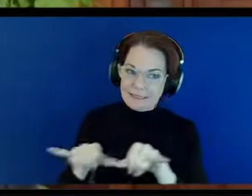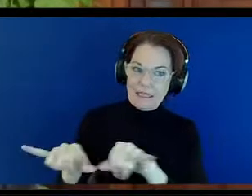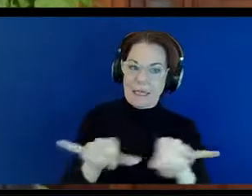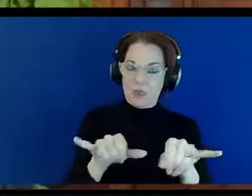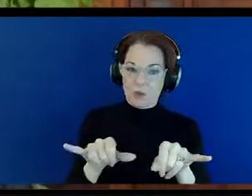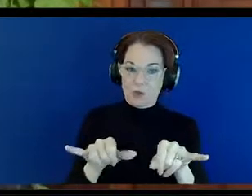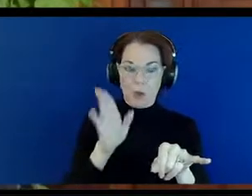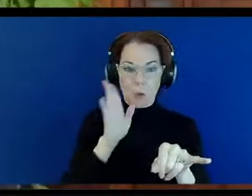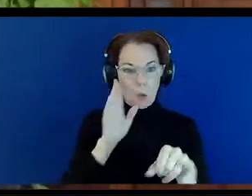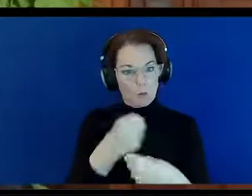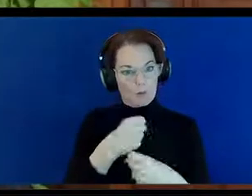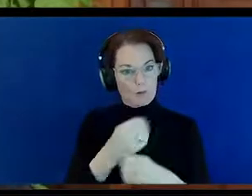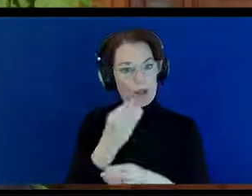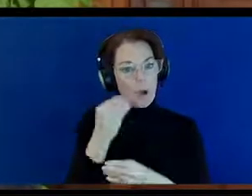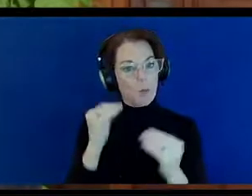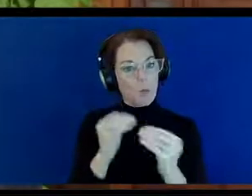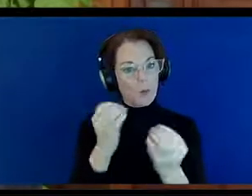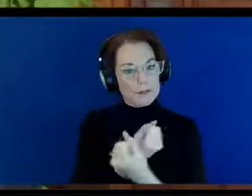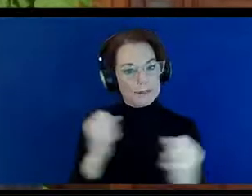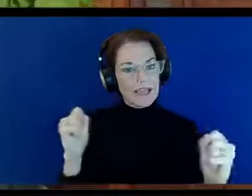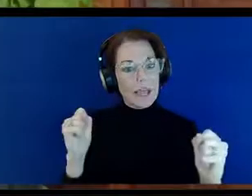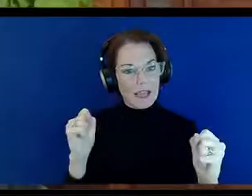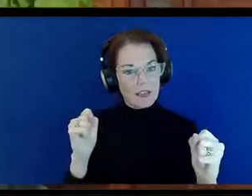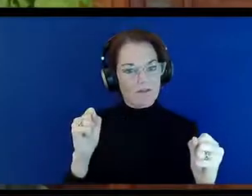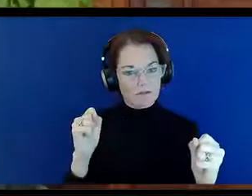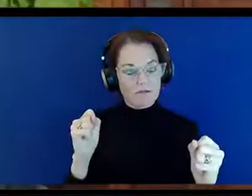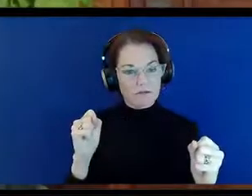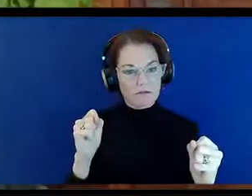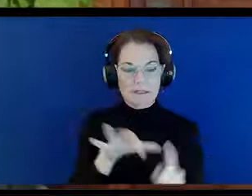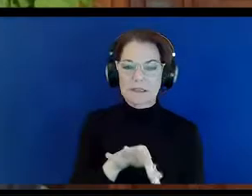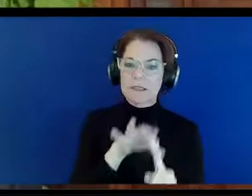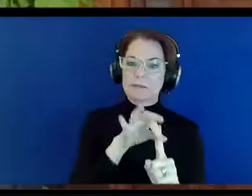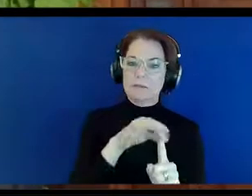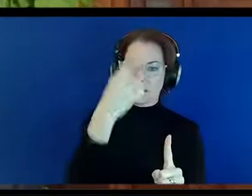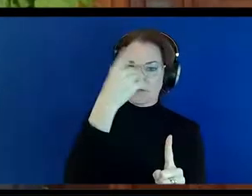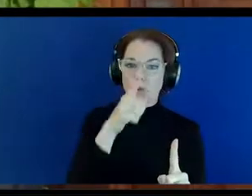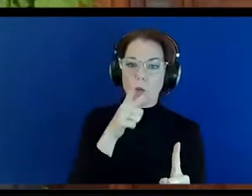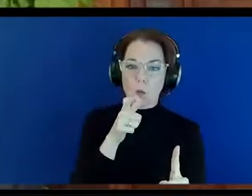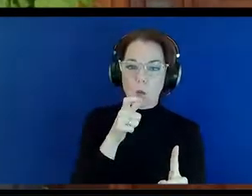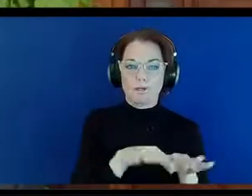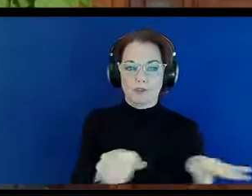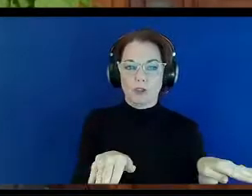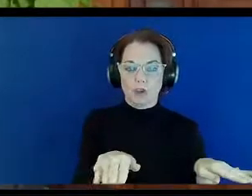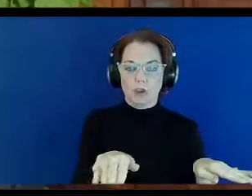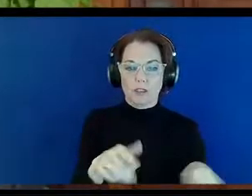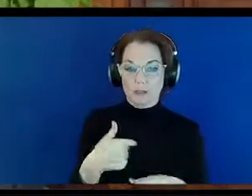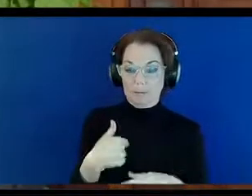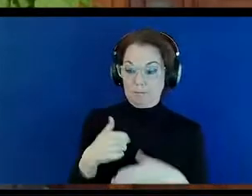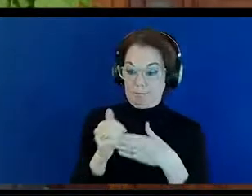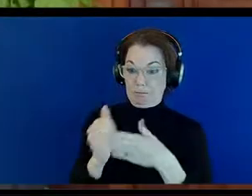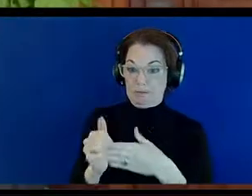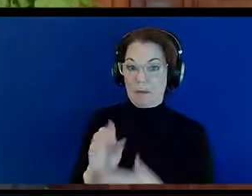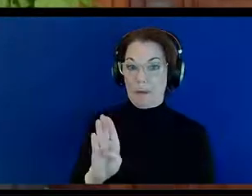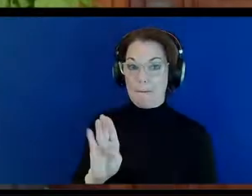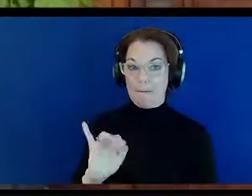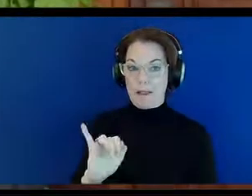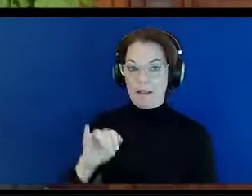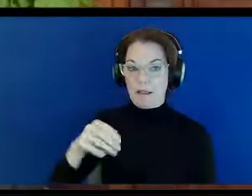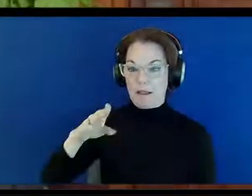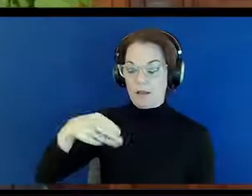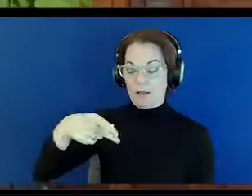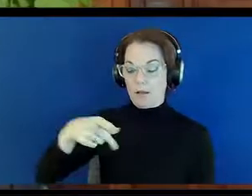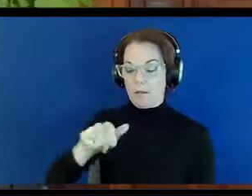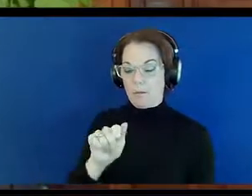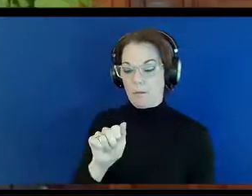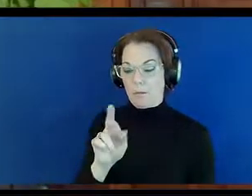make our homes safer overall, but especially for children. I'm proud to lead a bipartisan bill, the